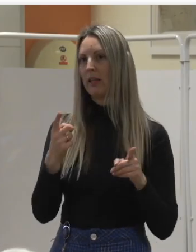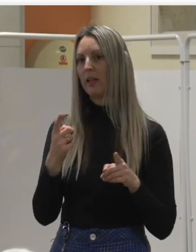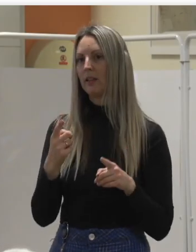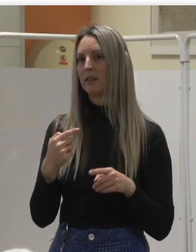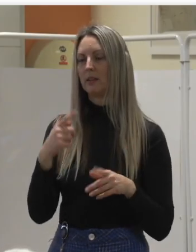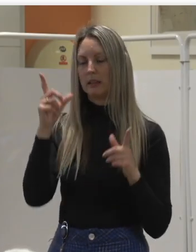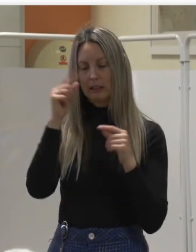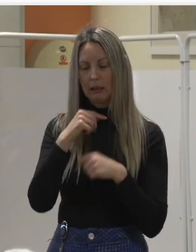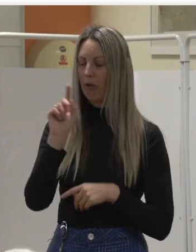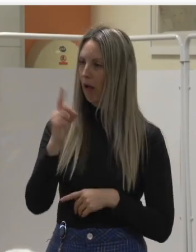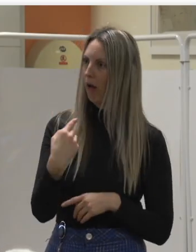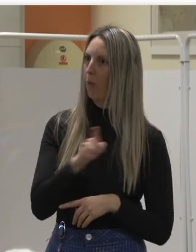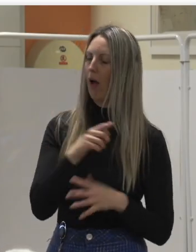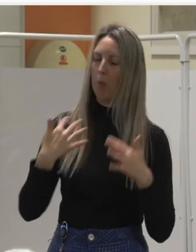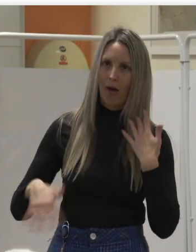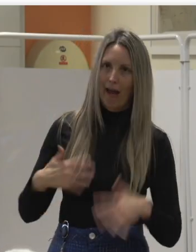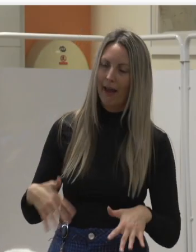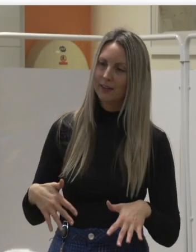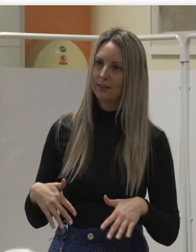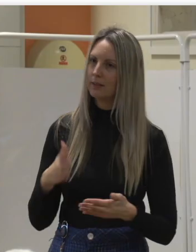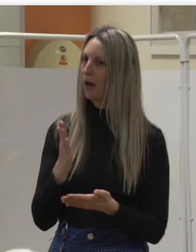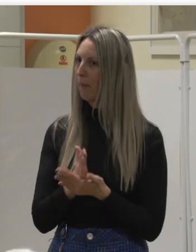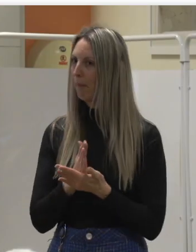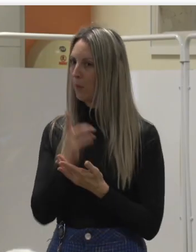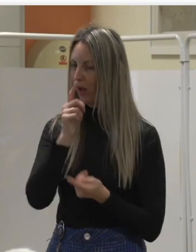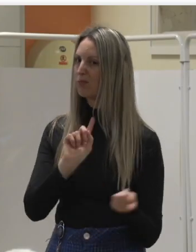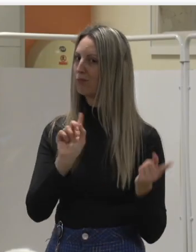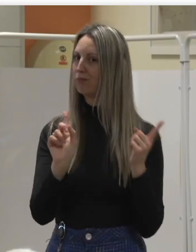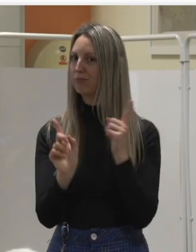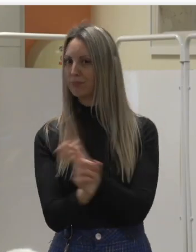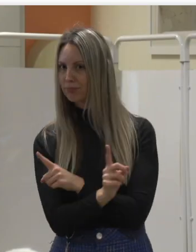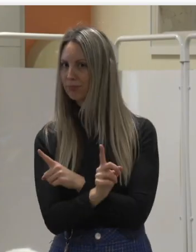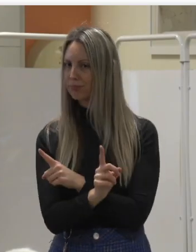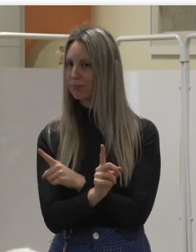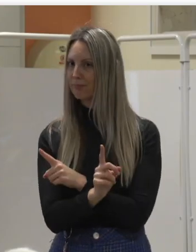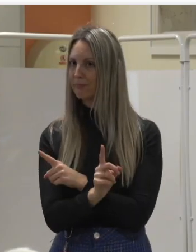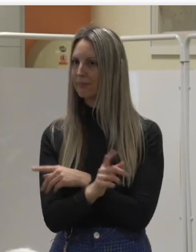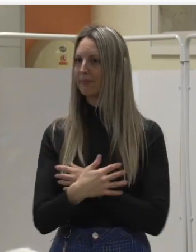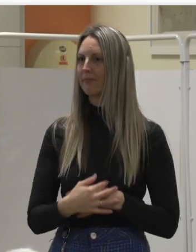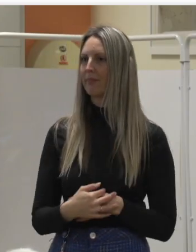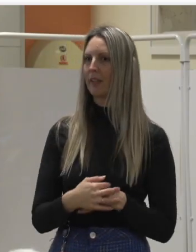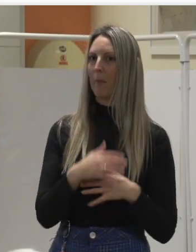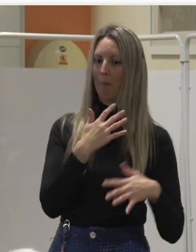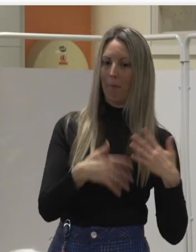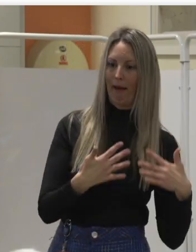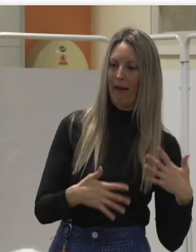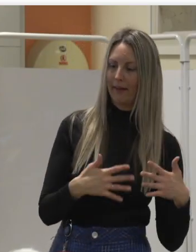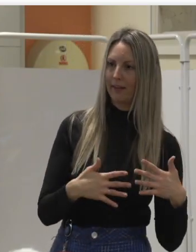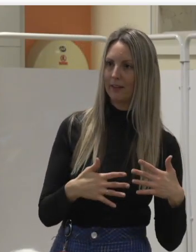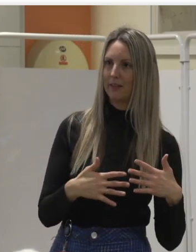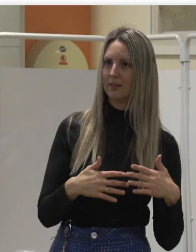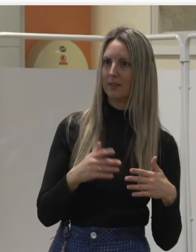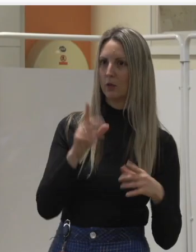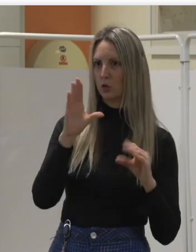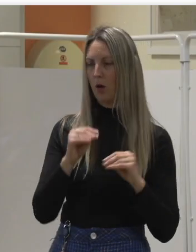But the theory is entirely, you turn it over its head. It's actually sleep impairment many times affects the